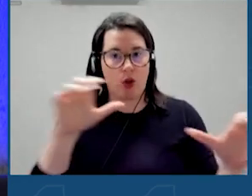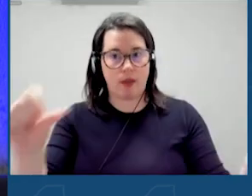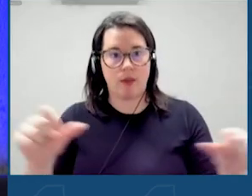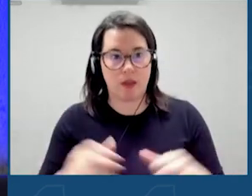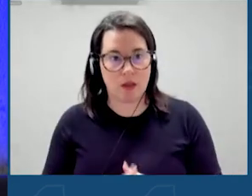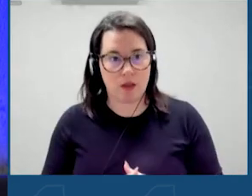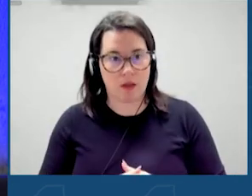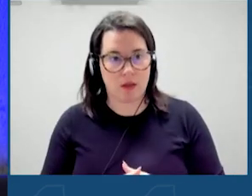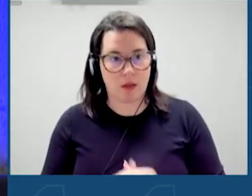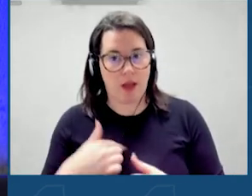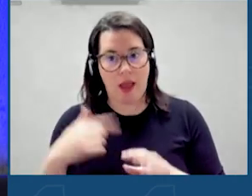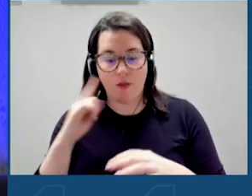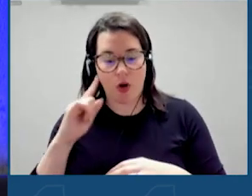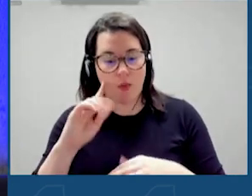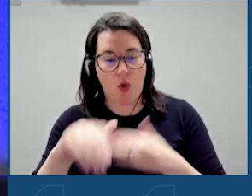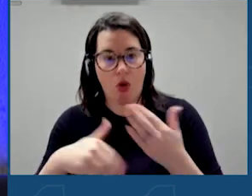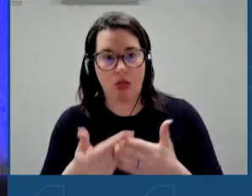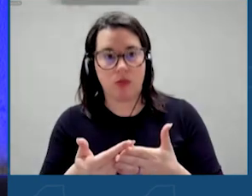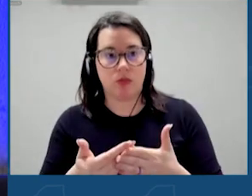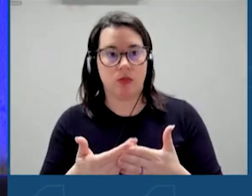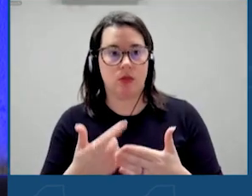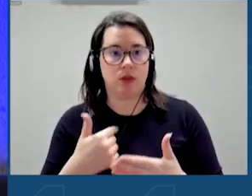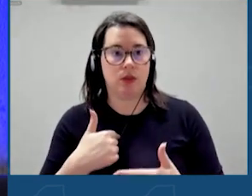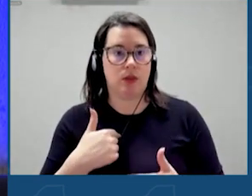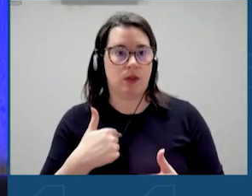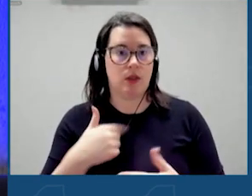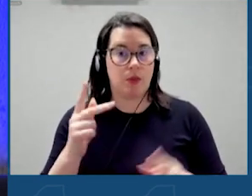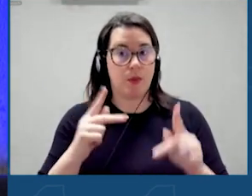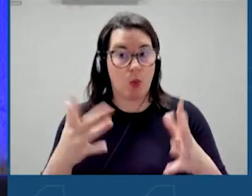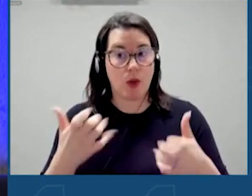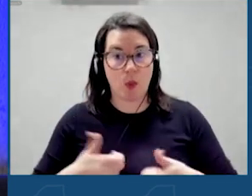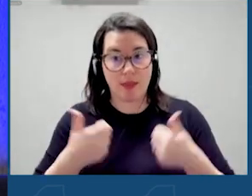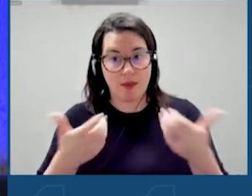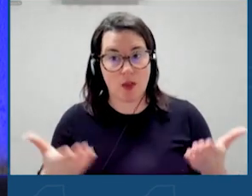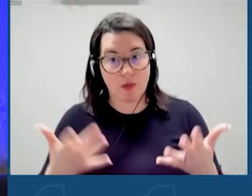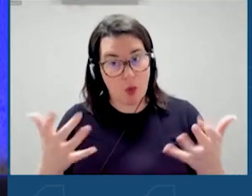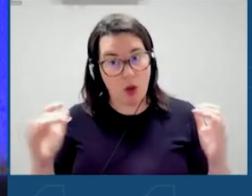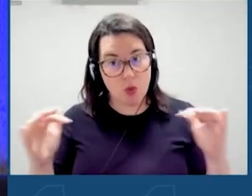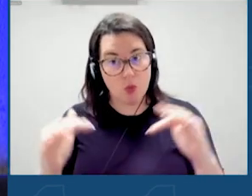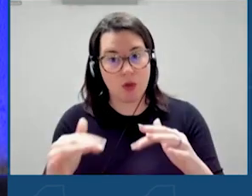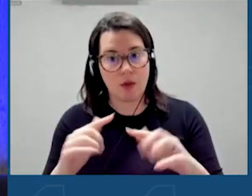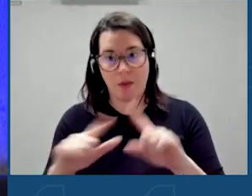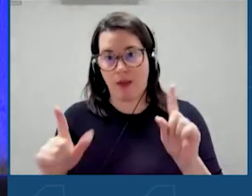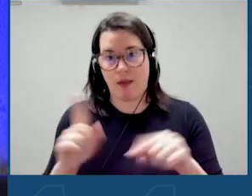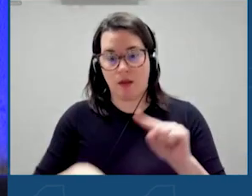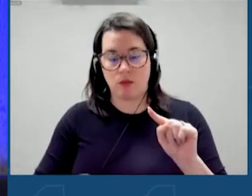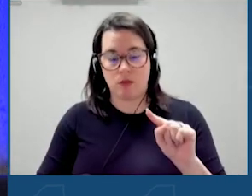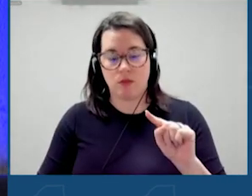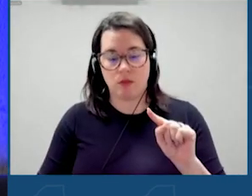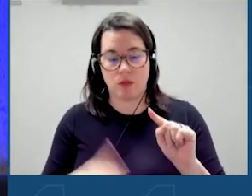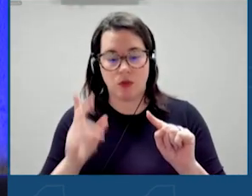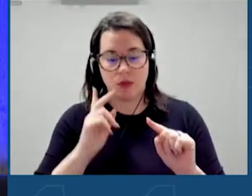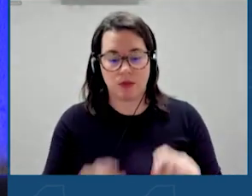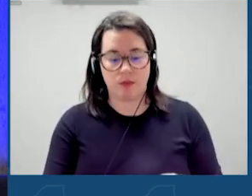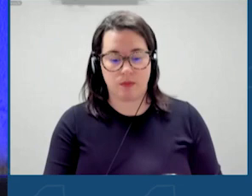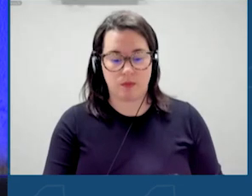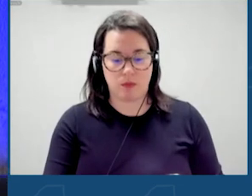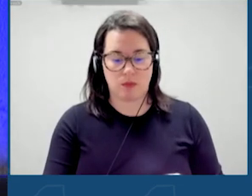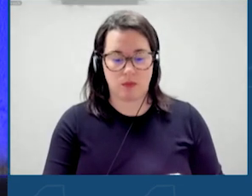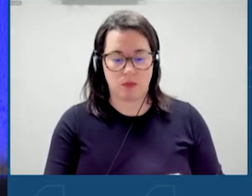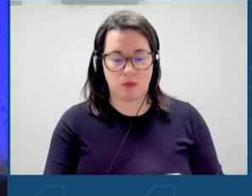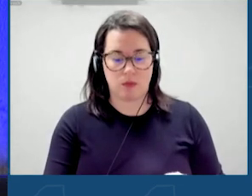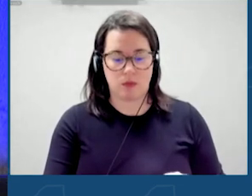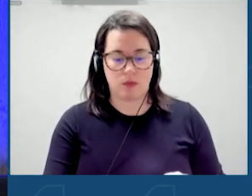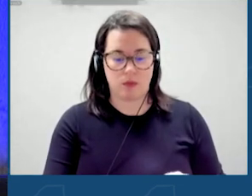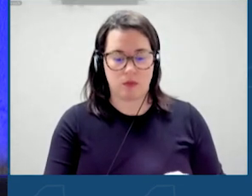Believe me, I've heard them all. I also know there's a lot of people who want to live here too. I know they want to live here. You see what's happening in other states out west. I